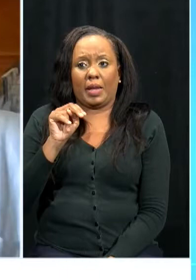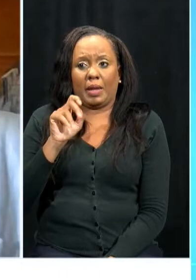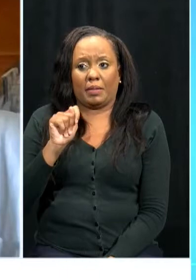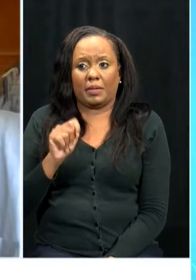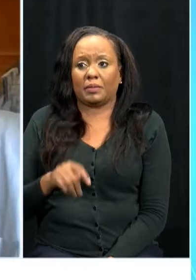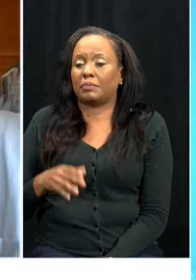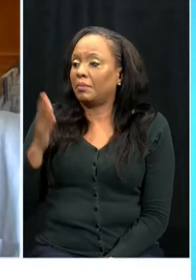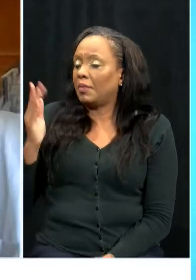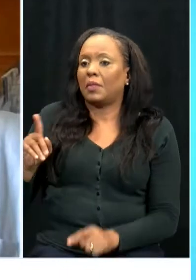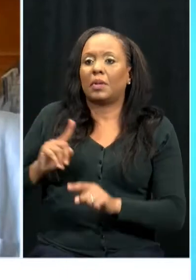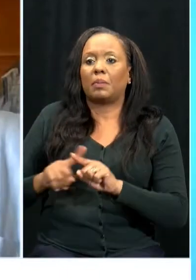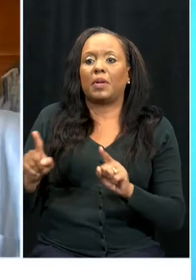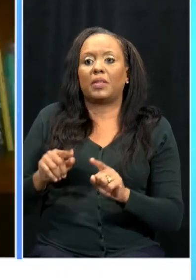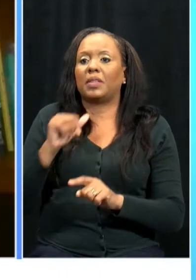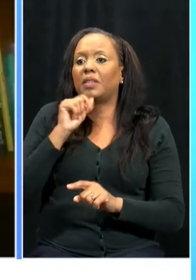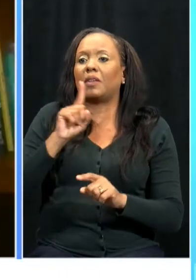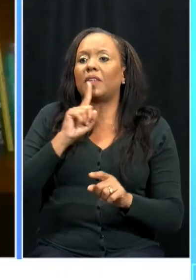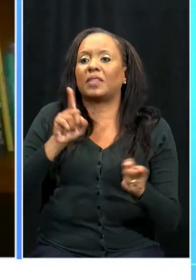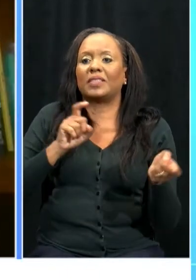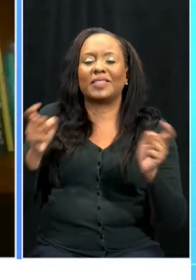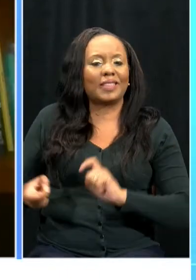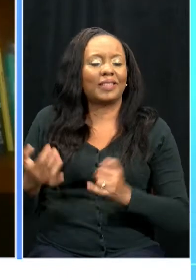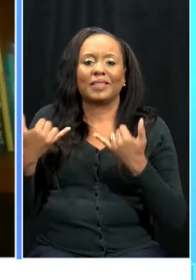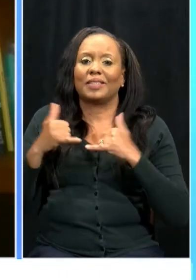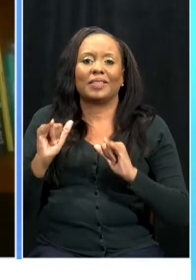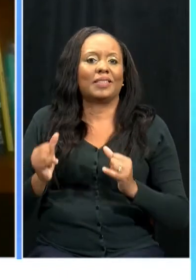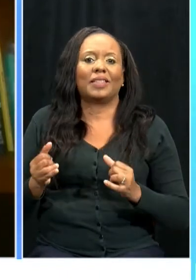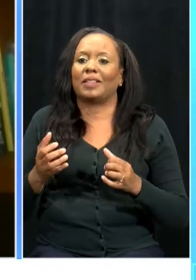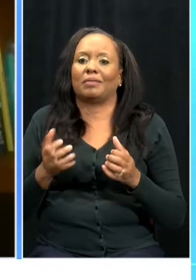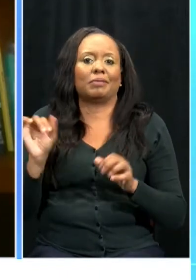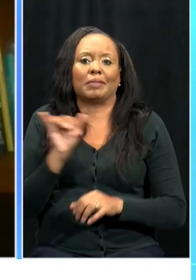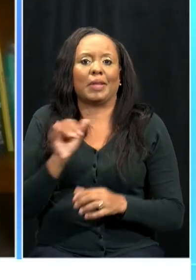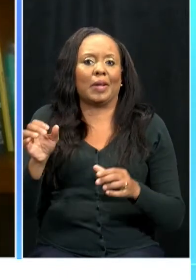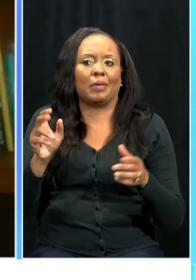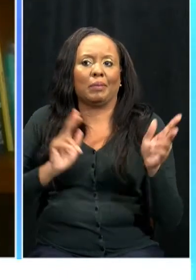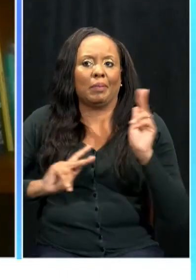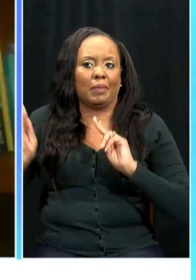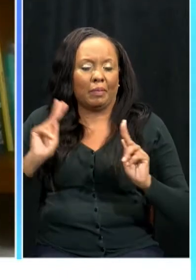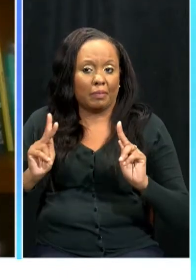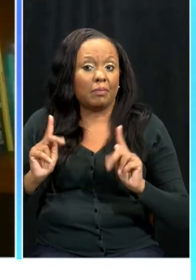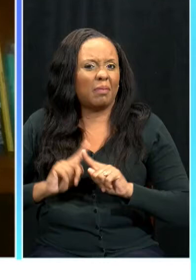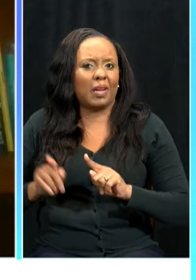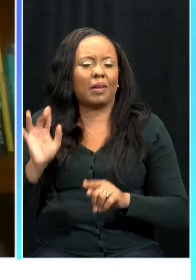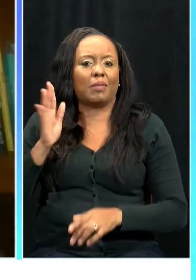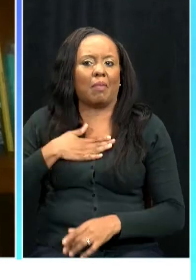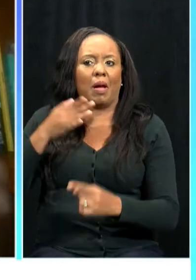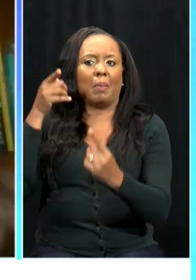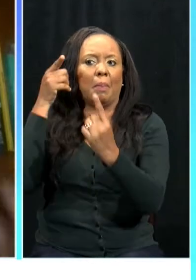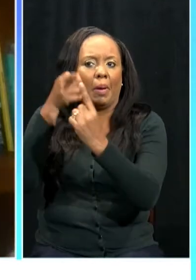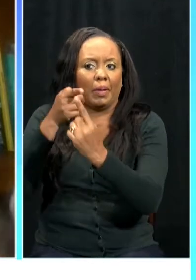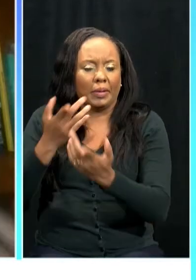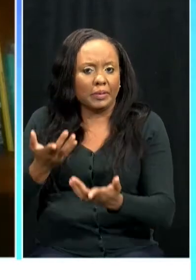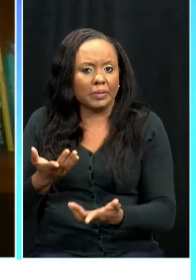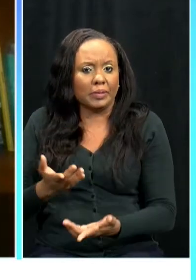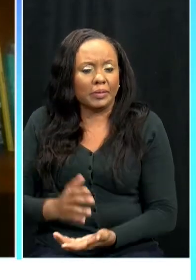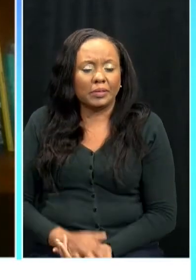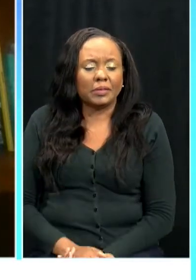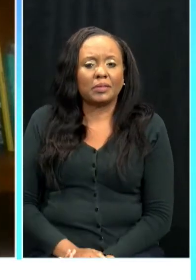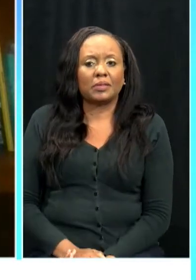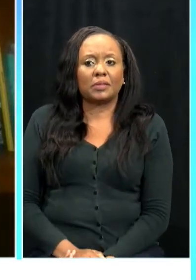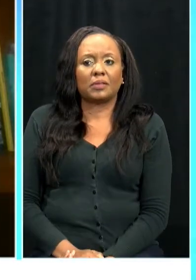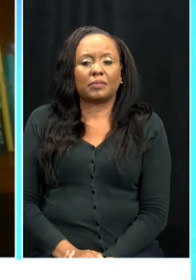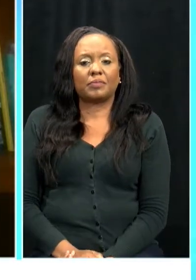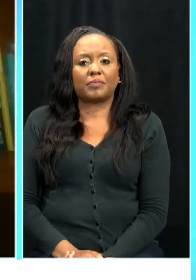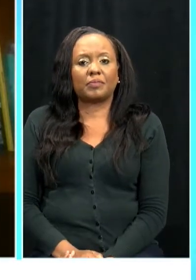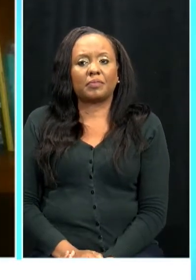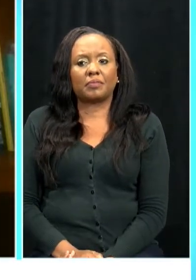The size of the cabinet did not change. So the size of the cabinet did not change dramatically. So that's the same point I'm making. And then the early election is